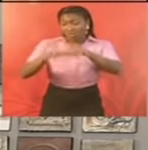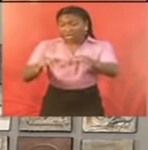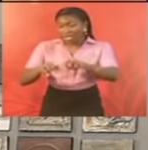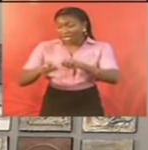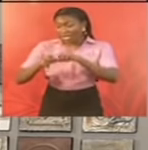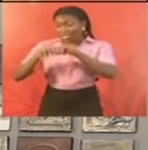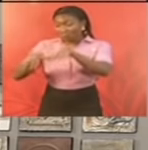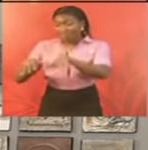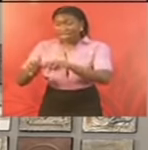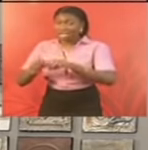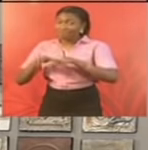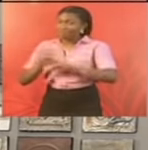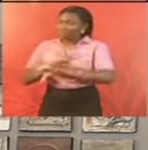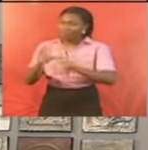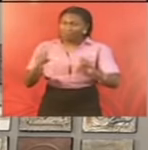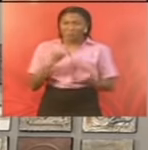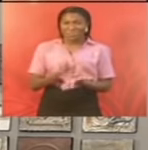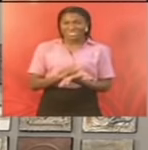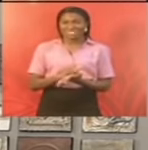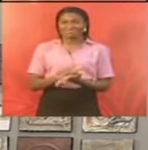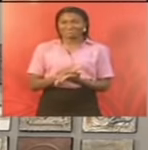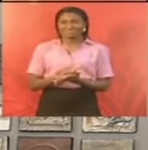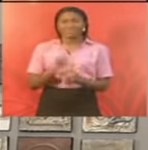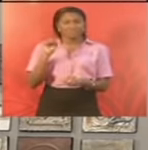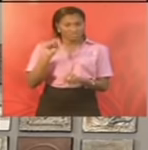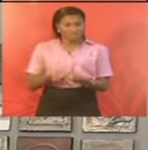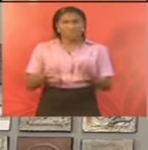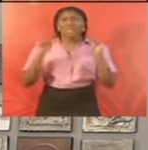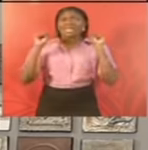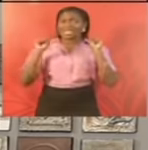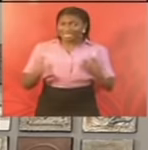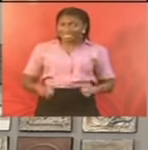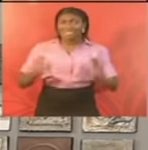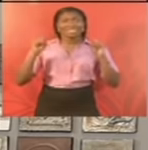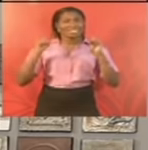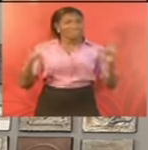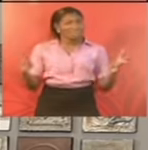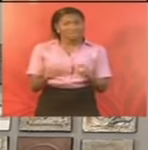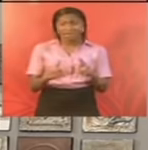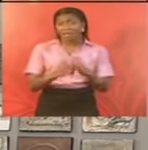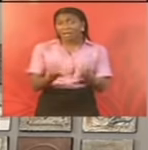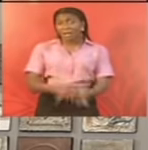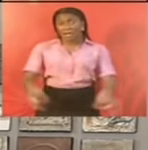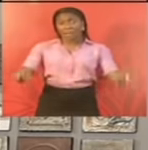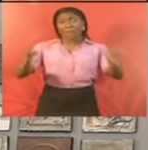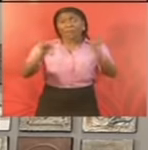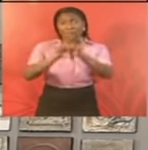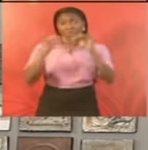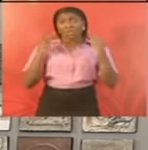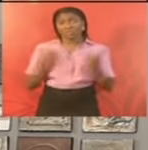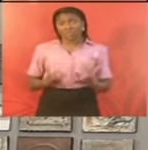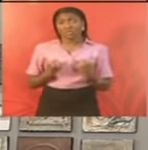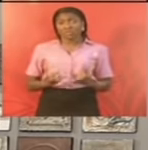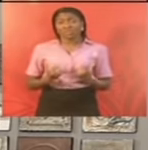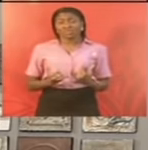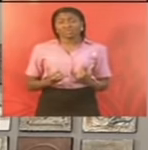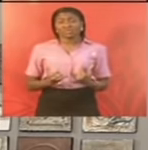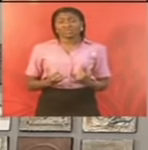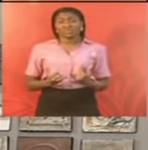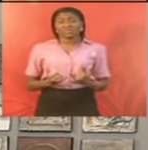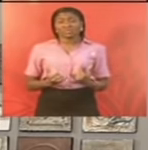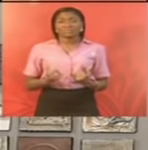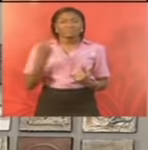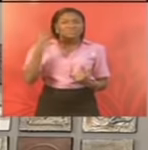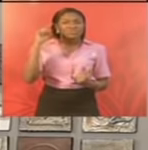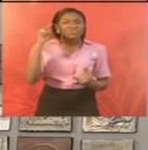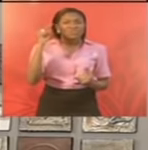additional individuals within the workplace. So contact tracing is of even more relevance now as we attempt to put the brakes on